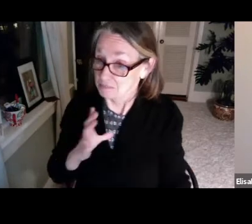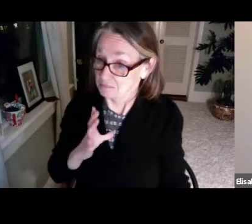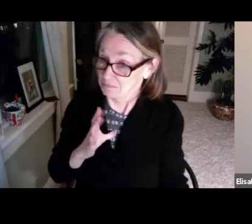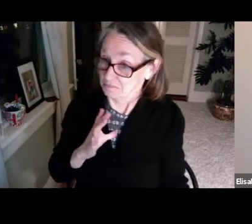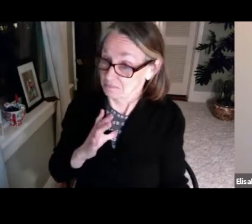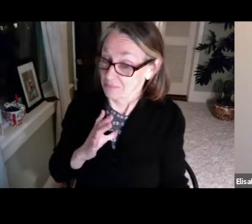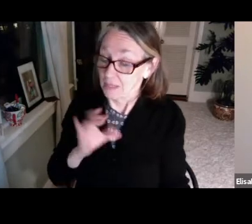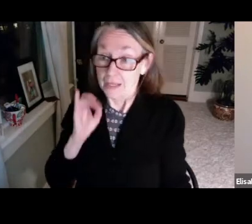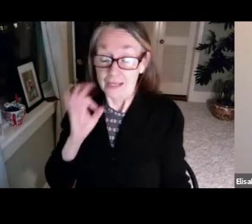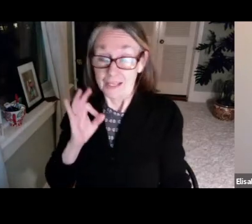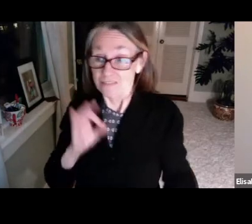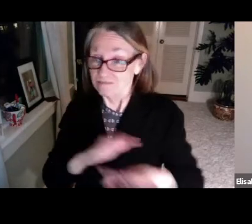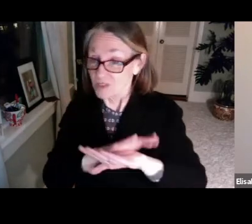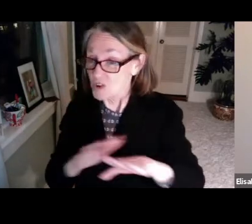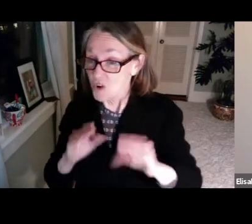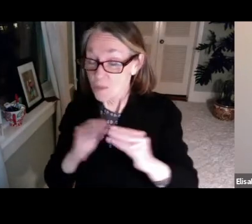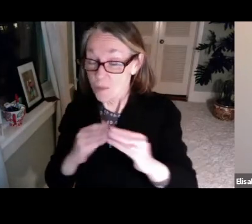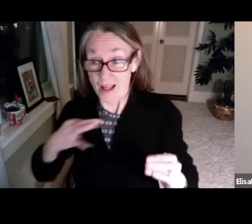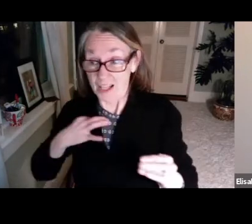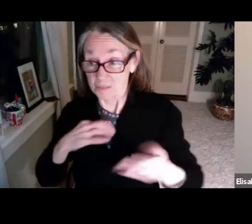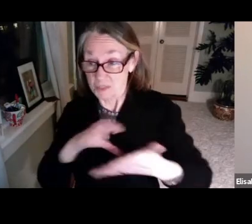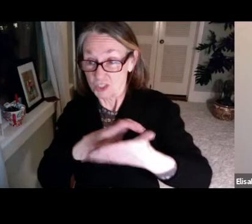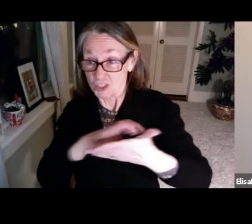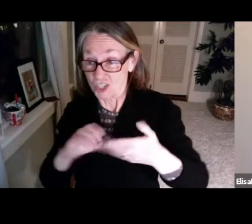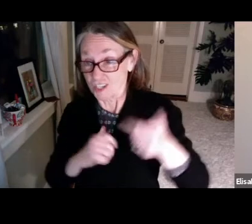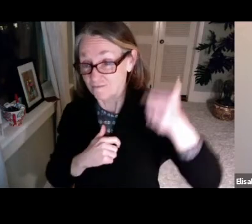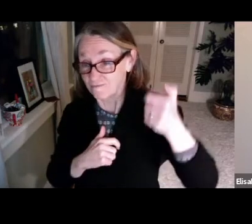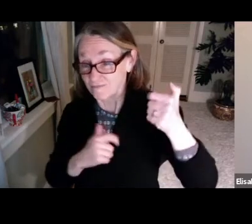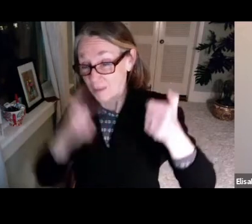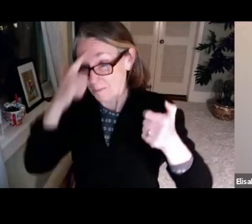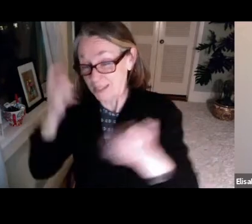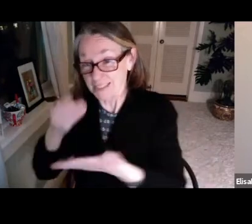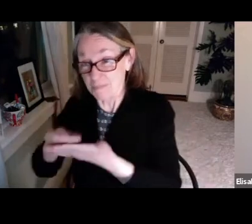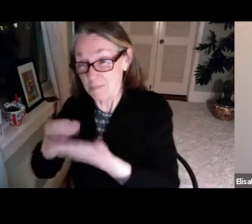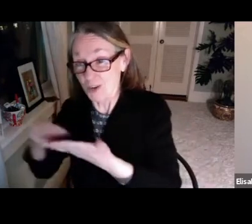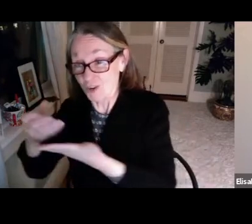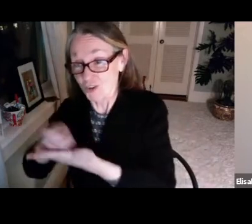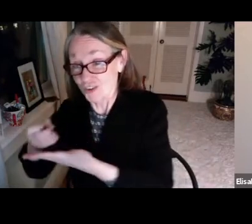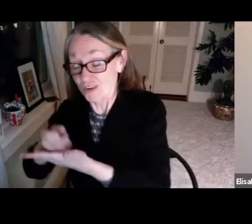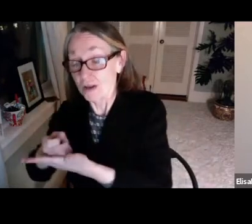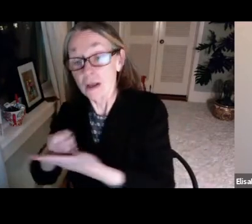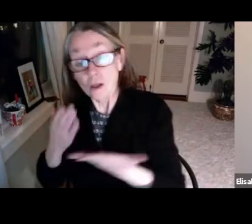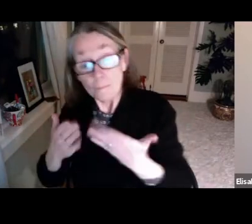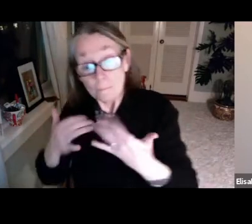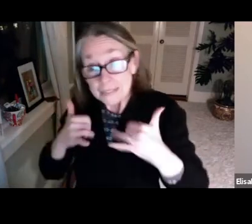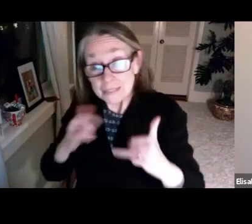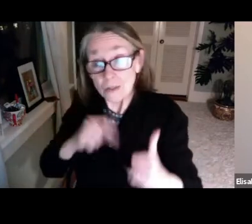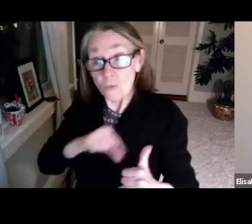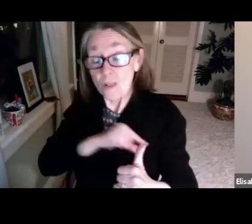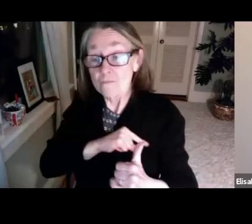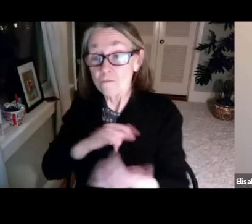If you stop being eligible to receive the check, though, because of earnings, you might still qualify for Medicaid under something